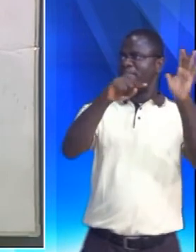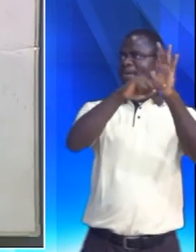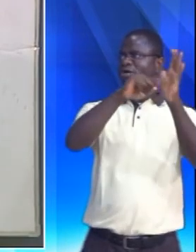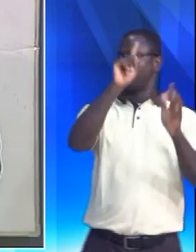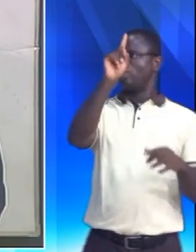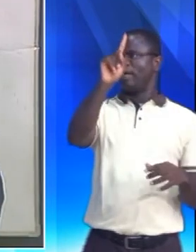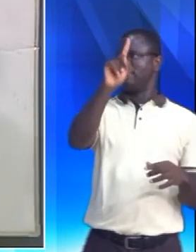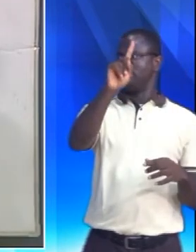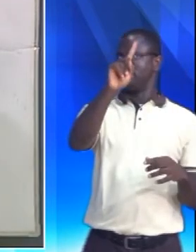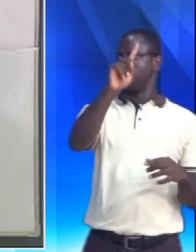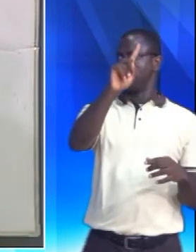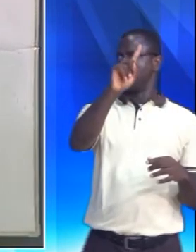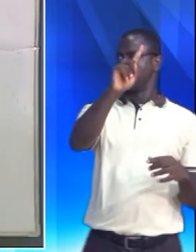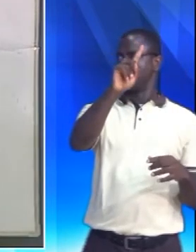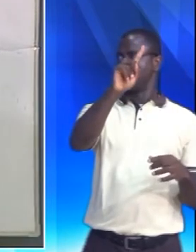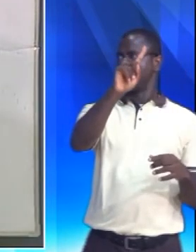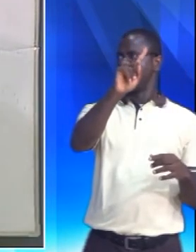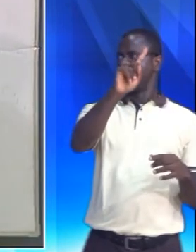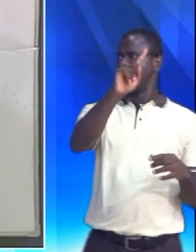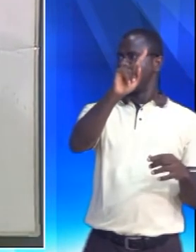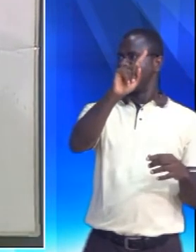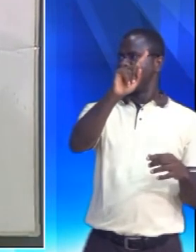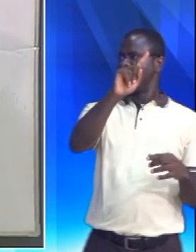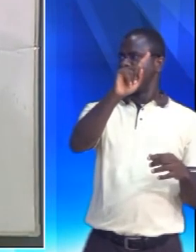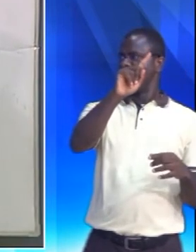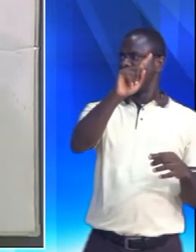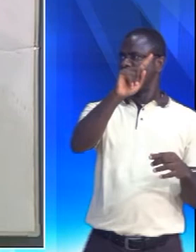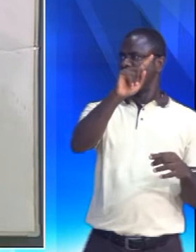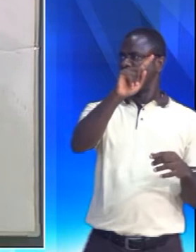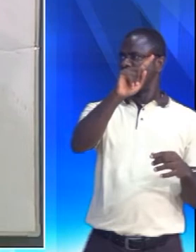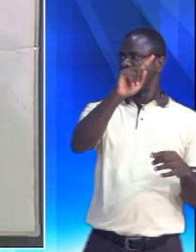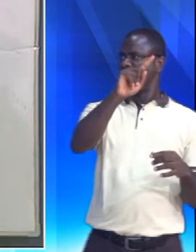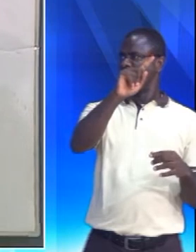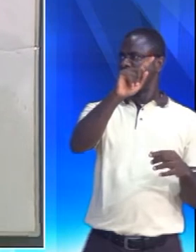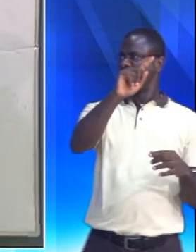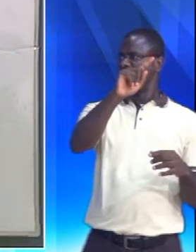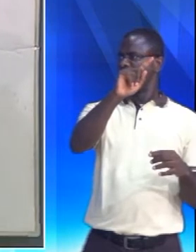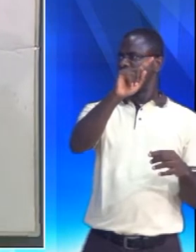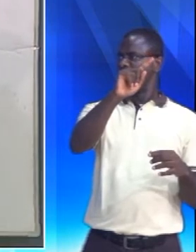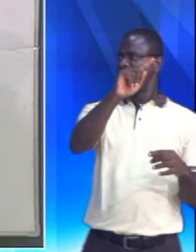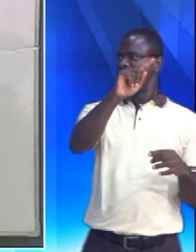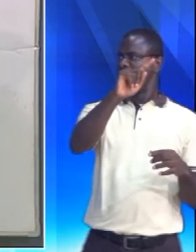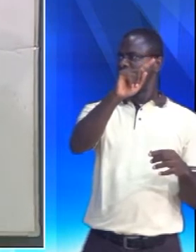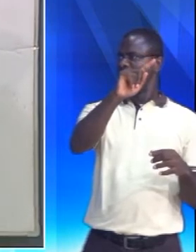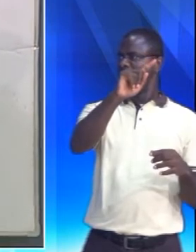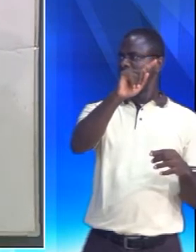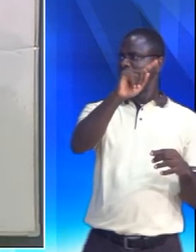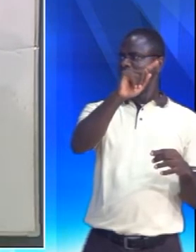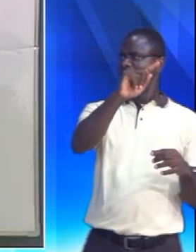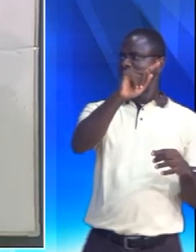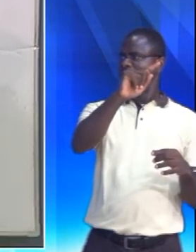minus 3. Then when we say 7 minus 3, it will now give us 4. So the end result